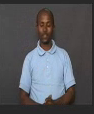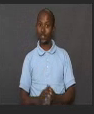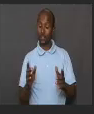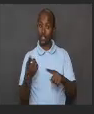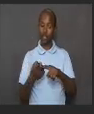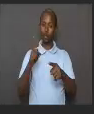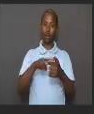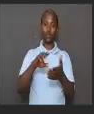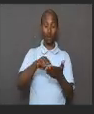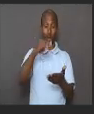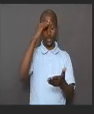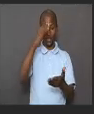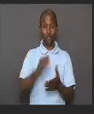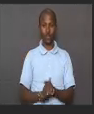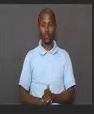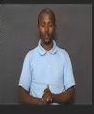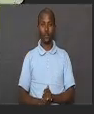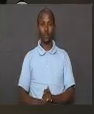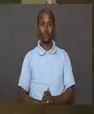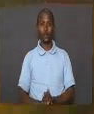Let's get back to our lesson.